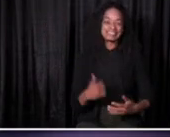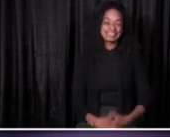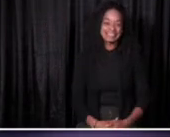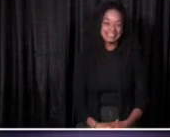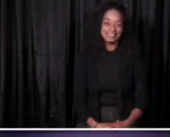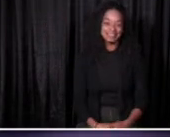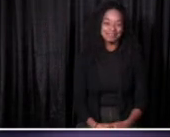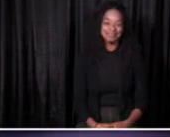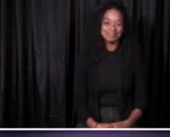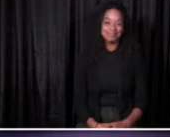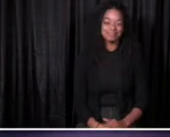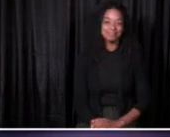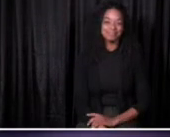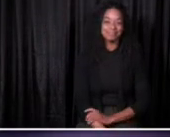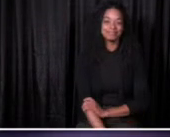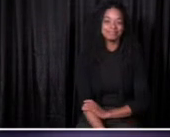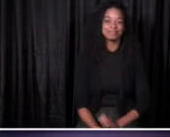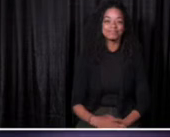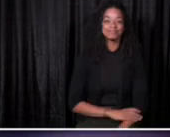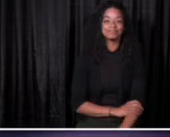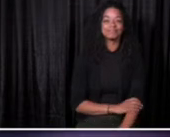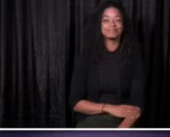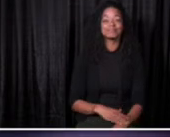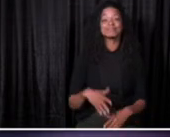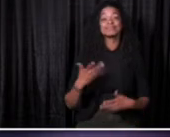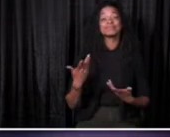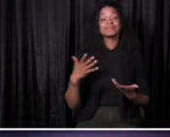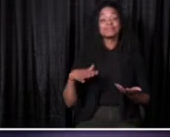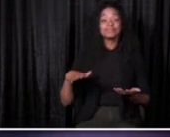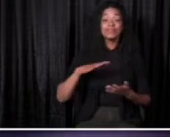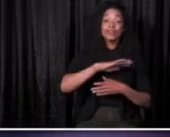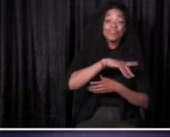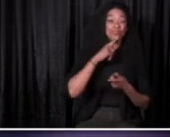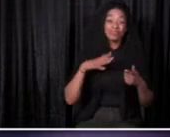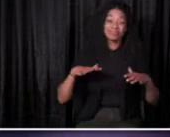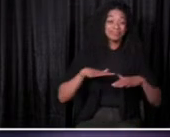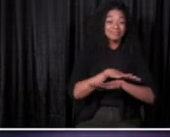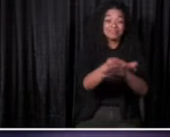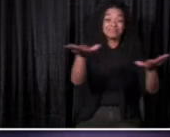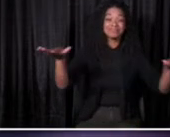There are so many stories of success out there.